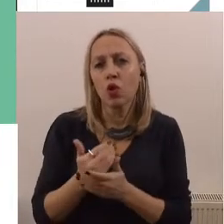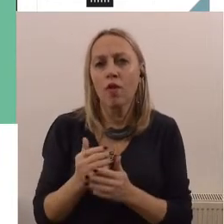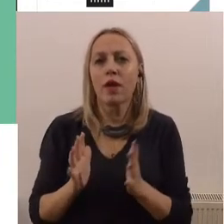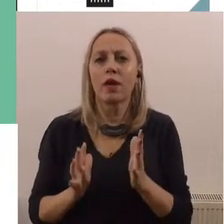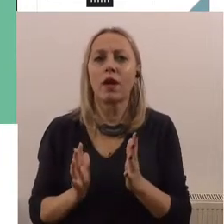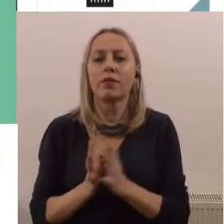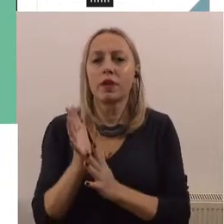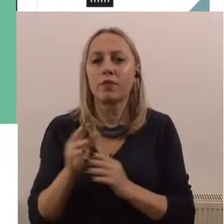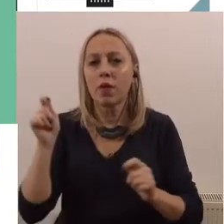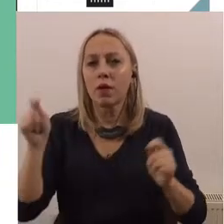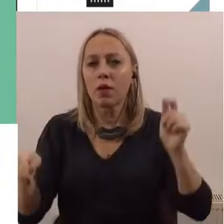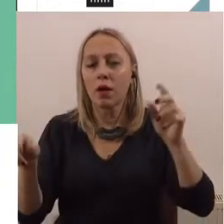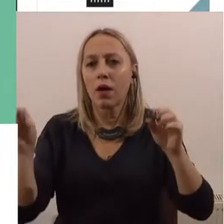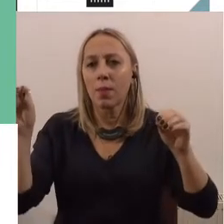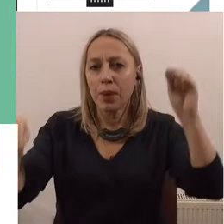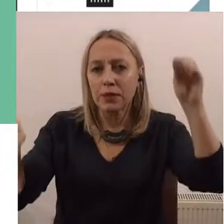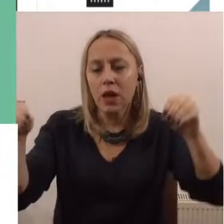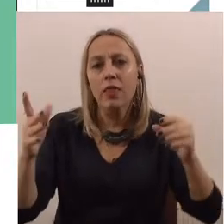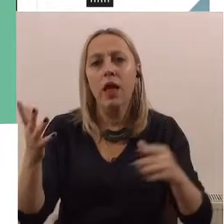next.